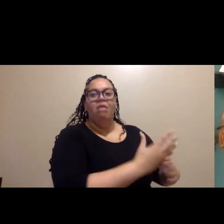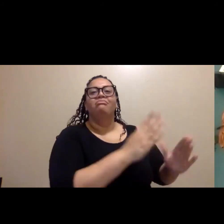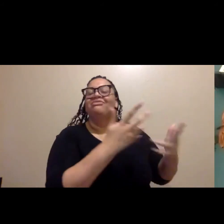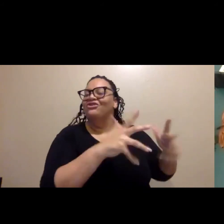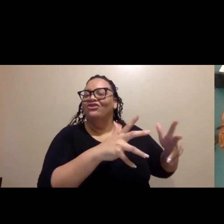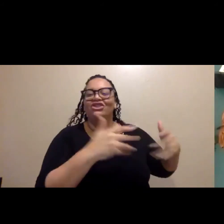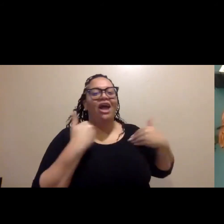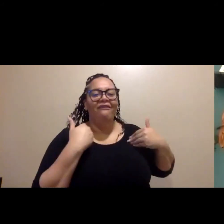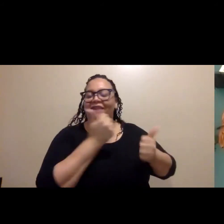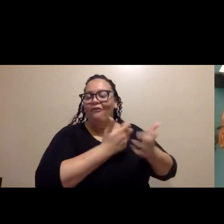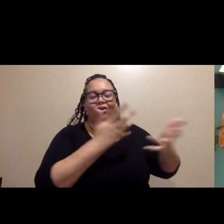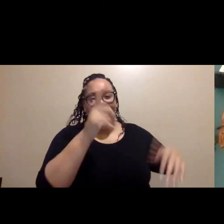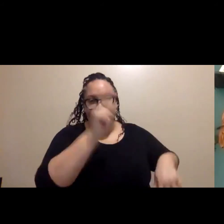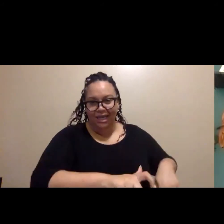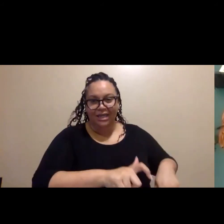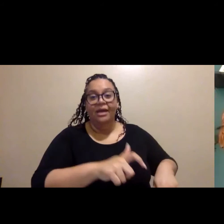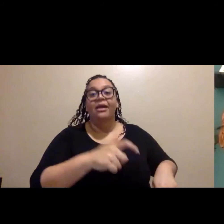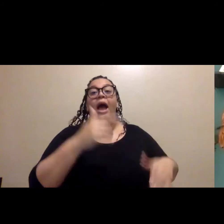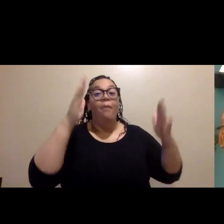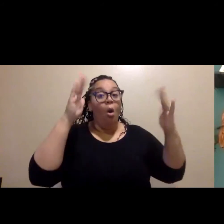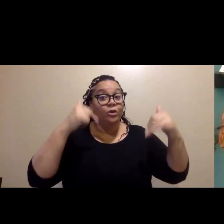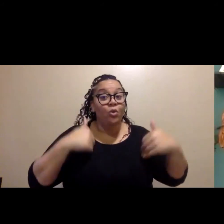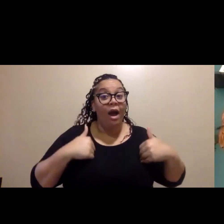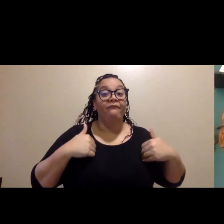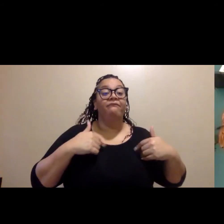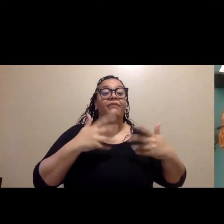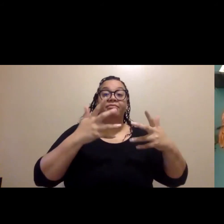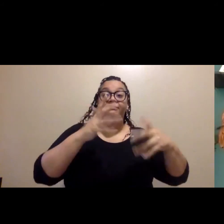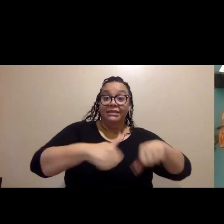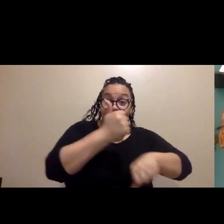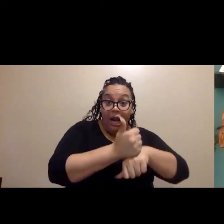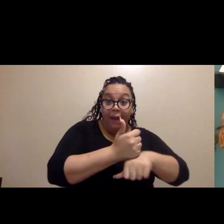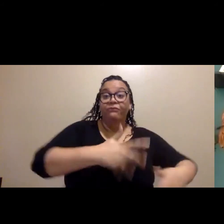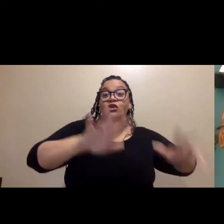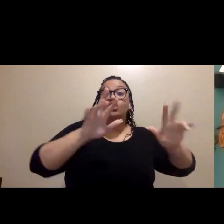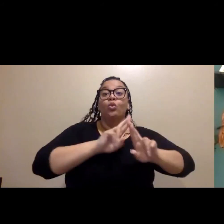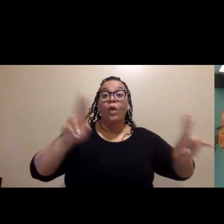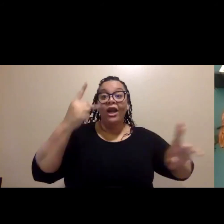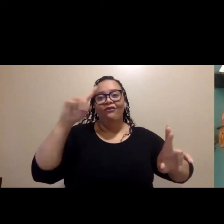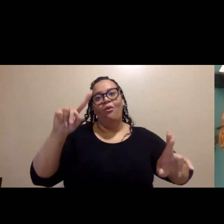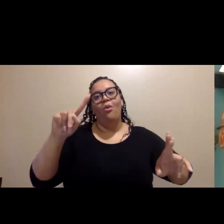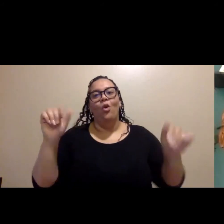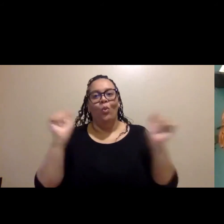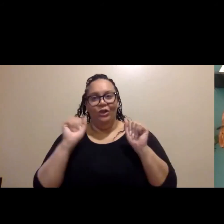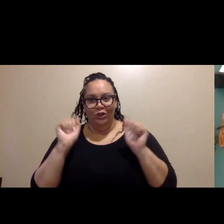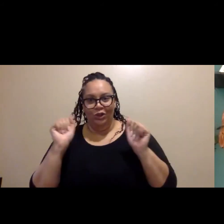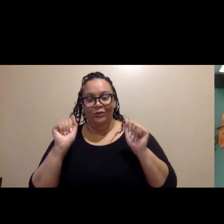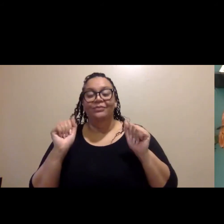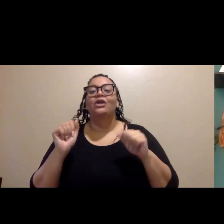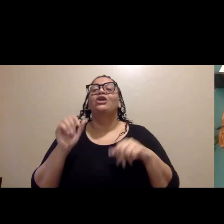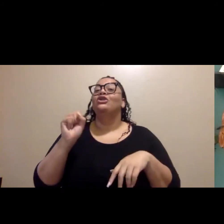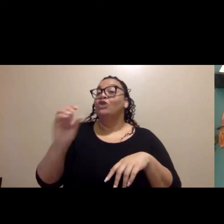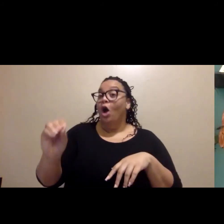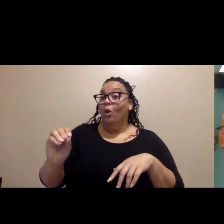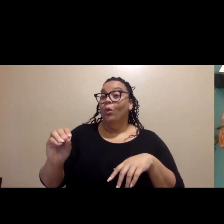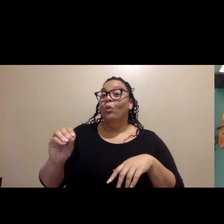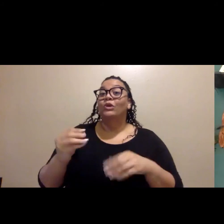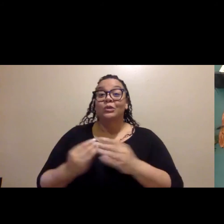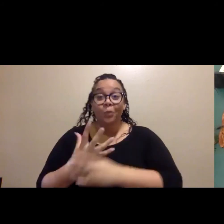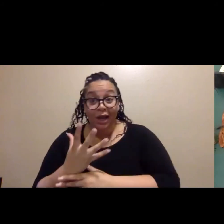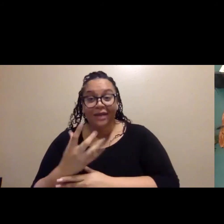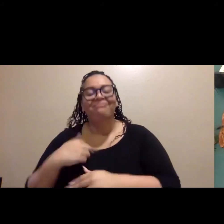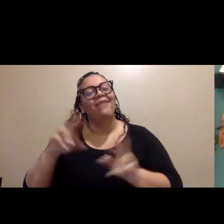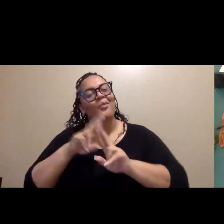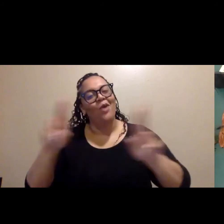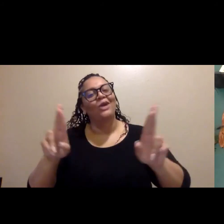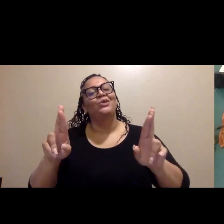ready by winter, so then I can be ready to actually plant for next spring. It's hard